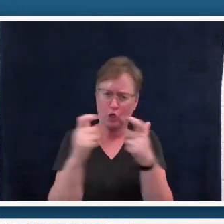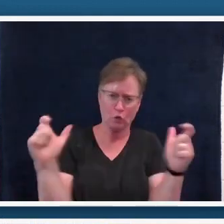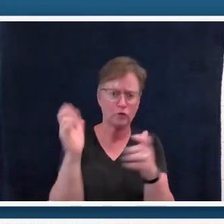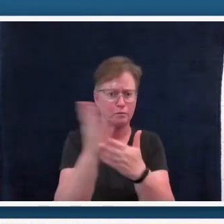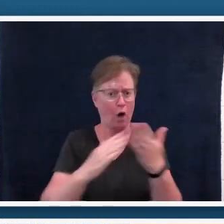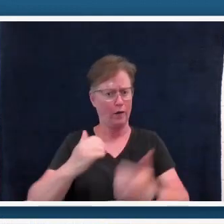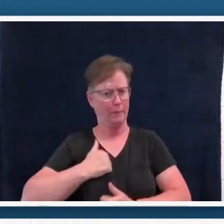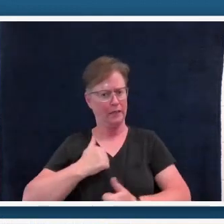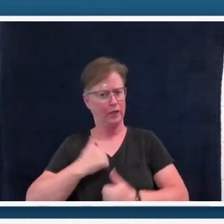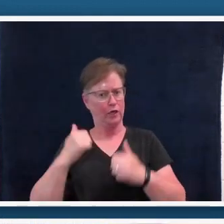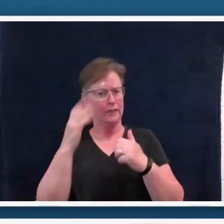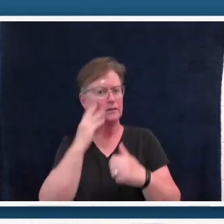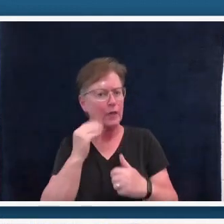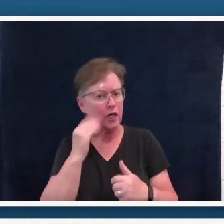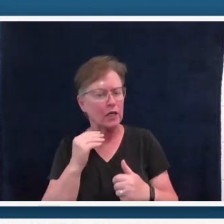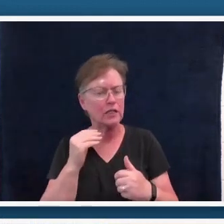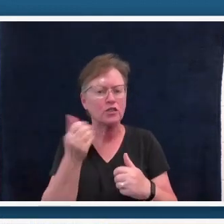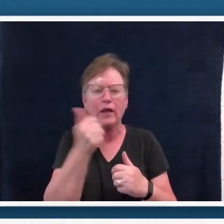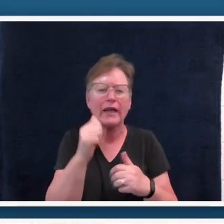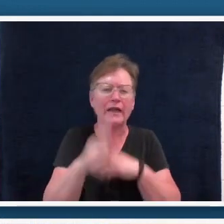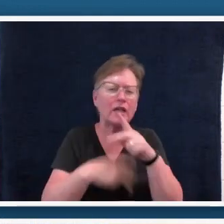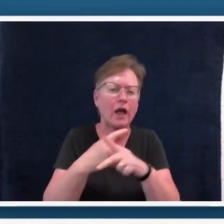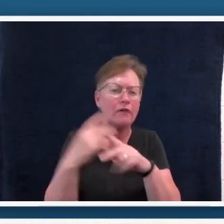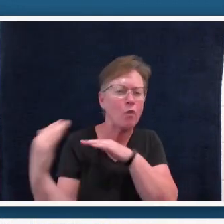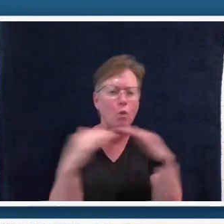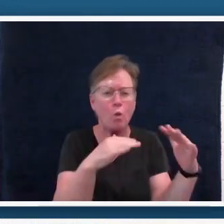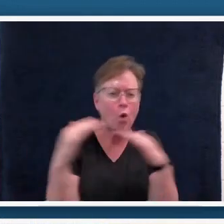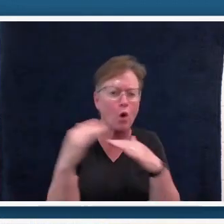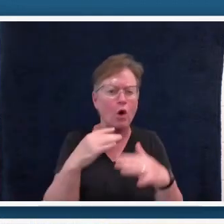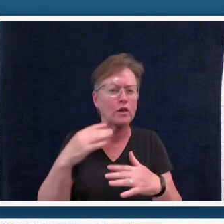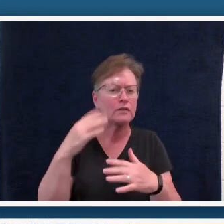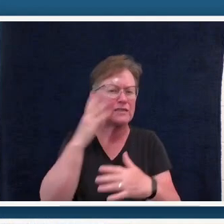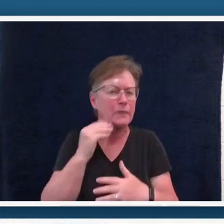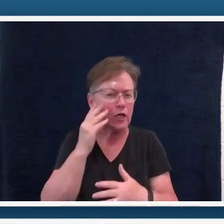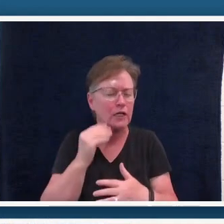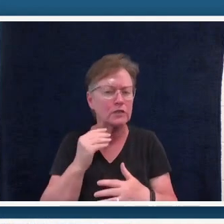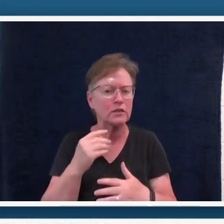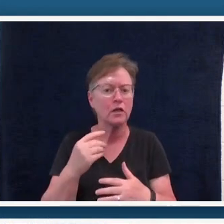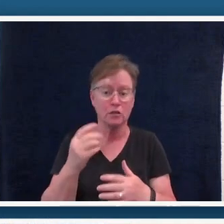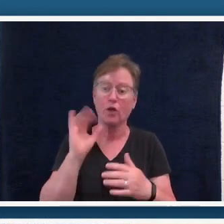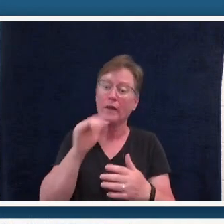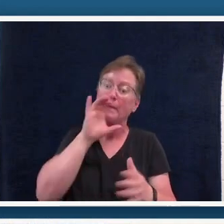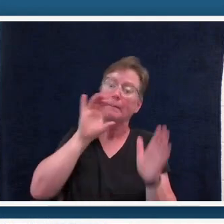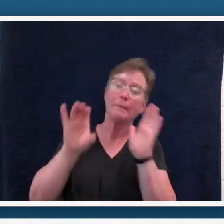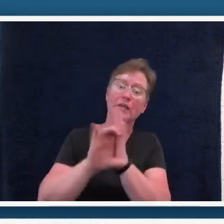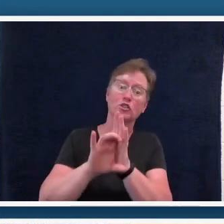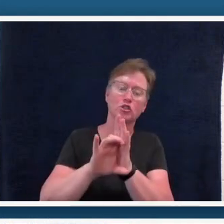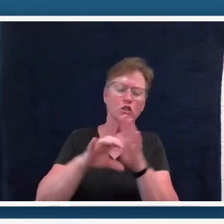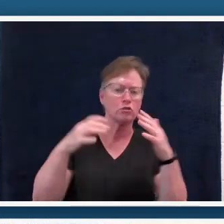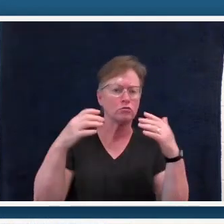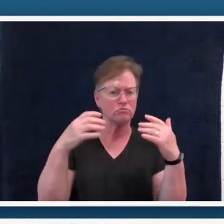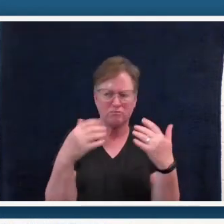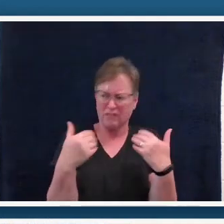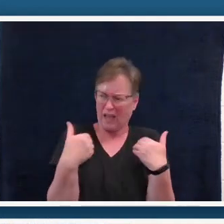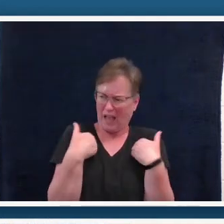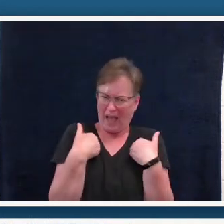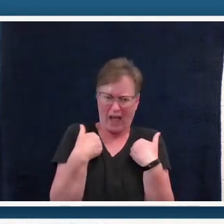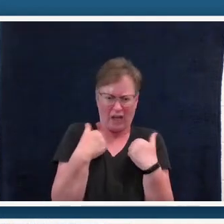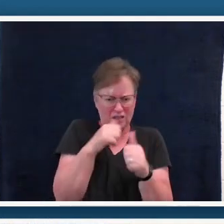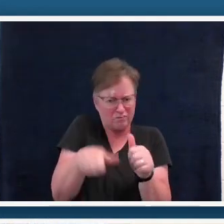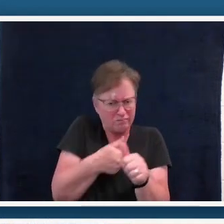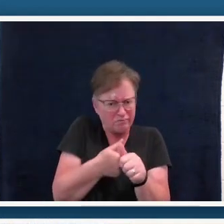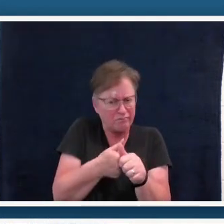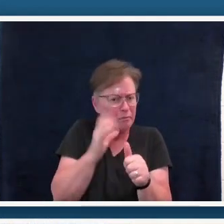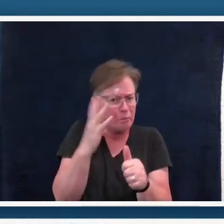war experience. And so I think that there's a beauty there in the relationship part of the stamp.